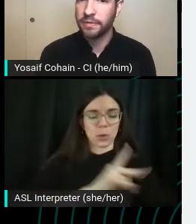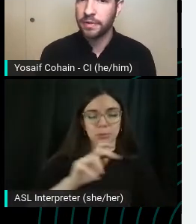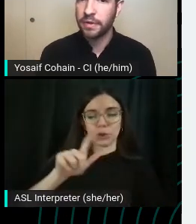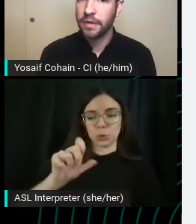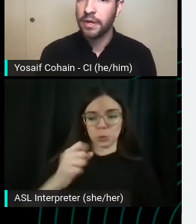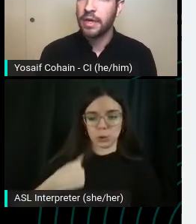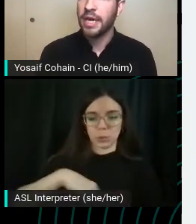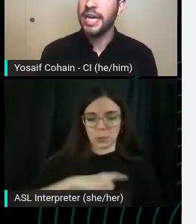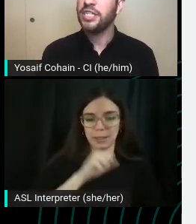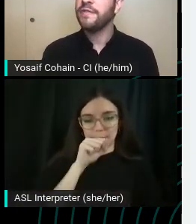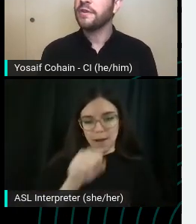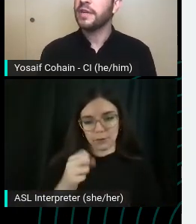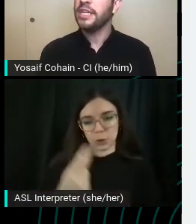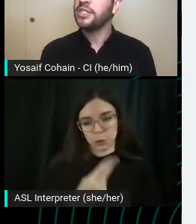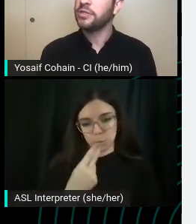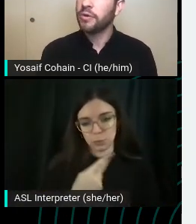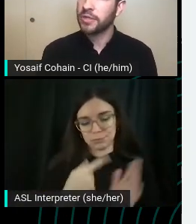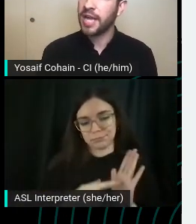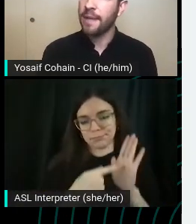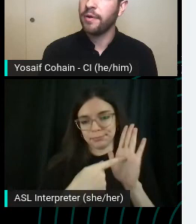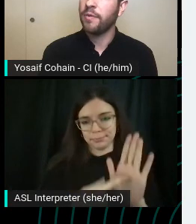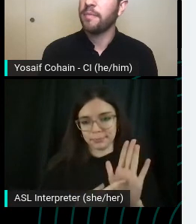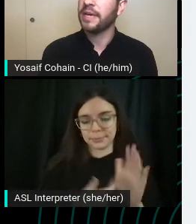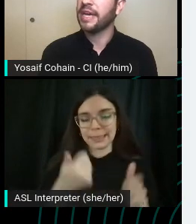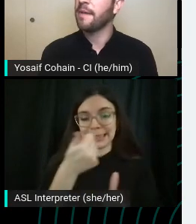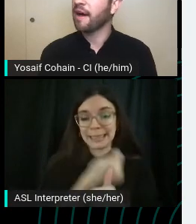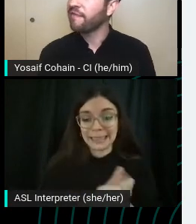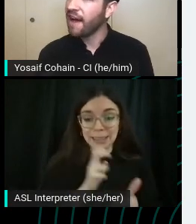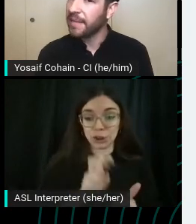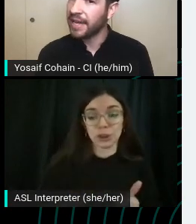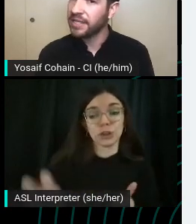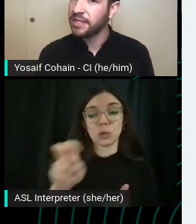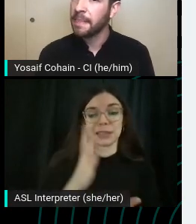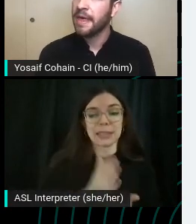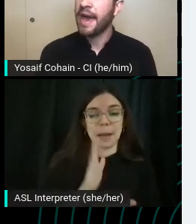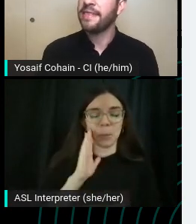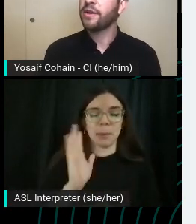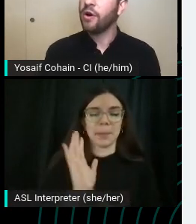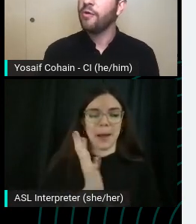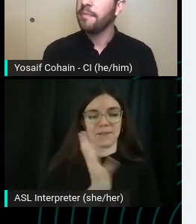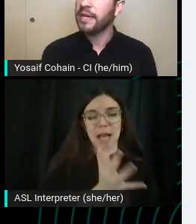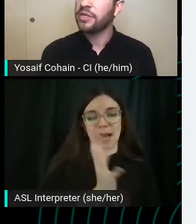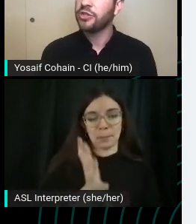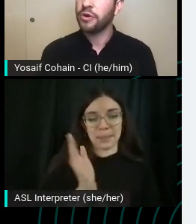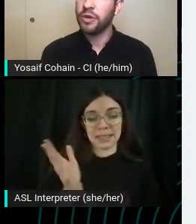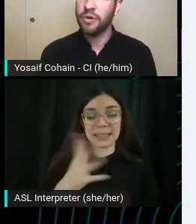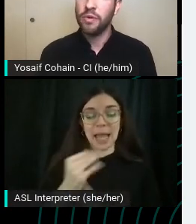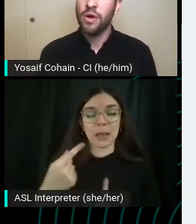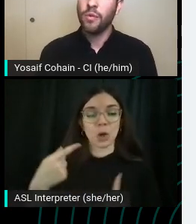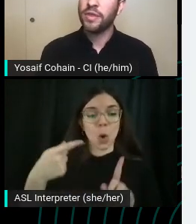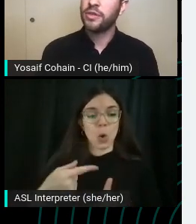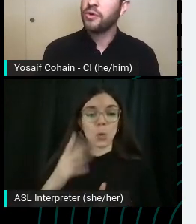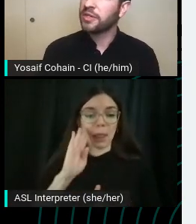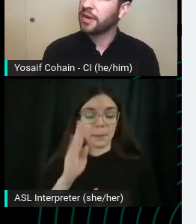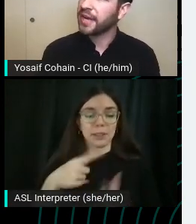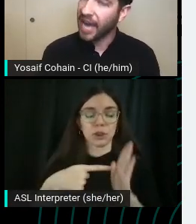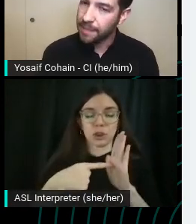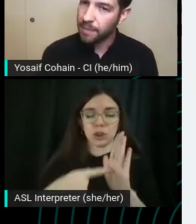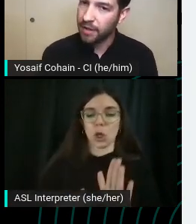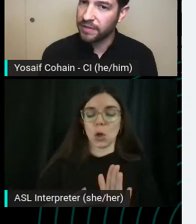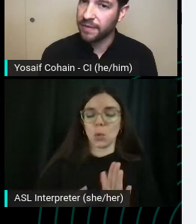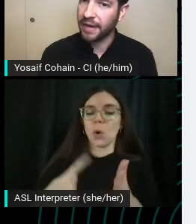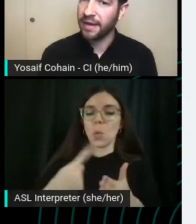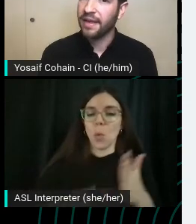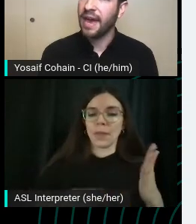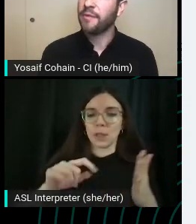use. Each tour stop will be about 5 minutes, and the goal will be to show you what the tools are